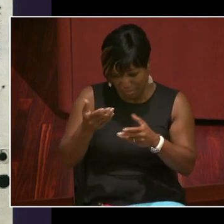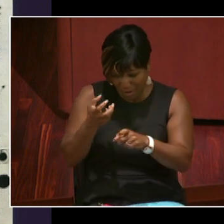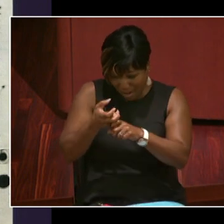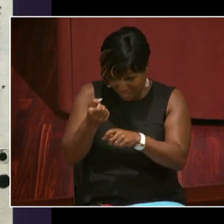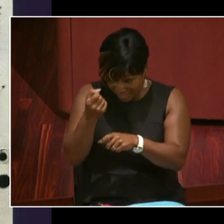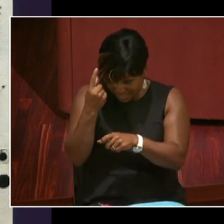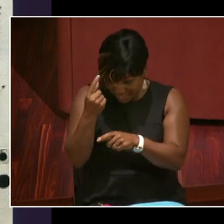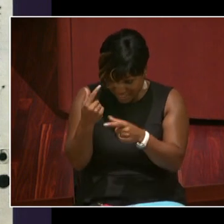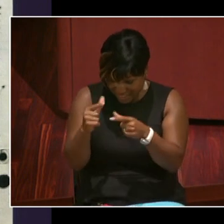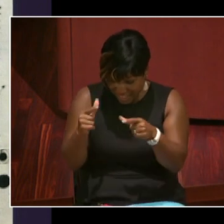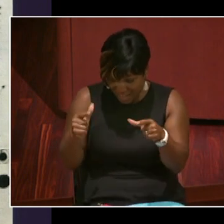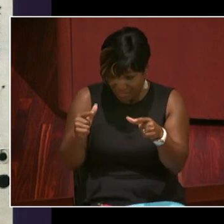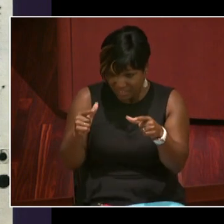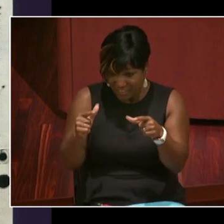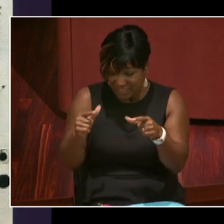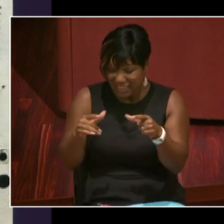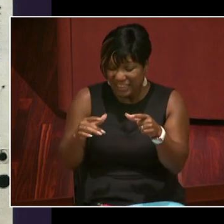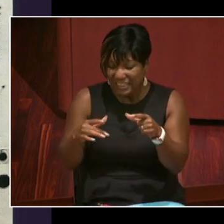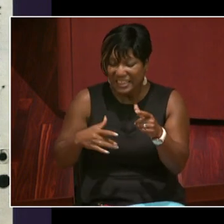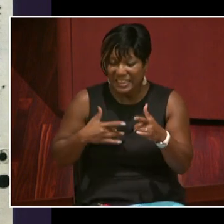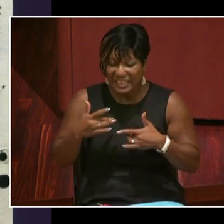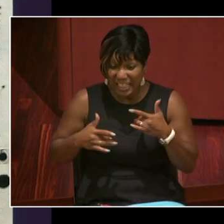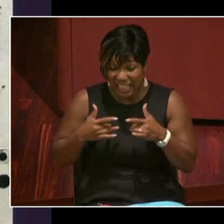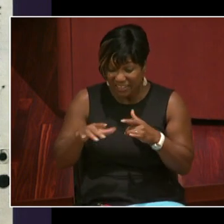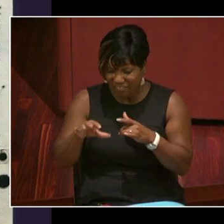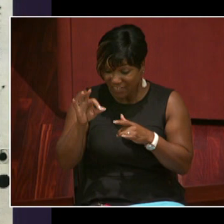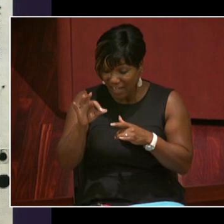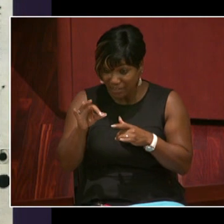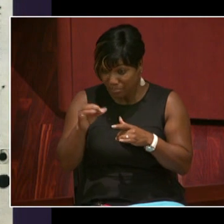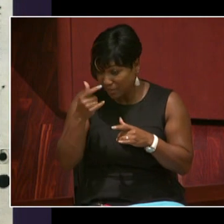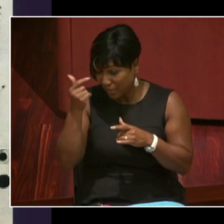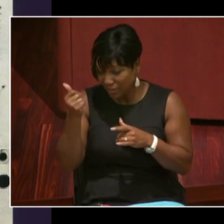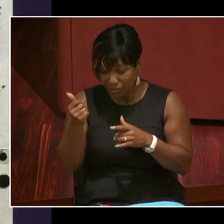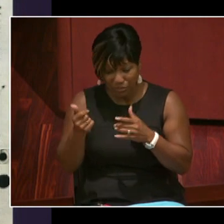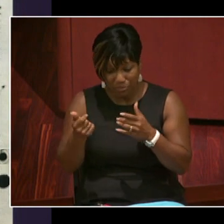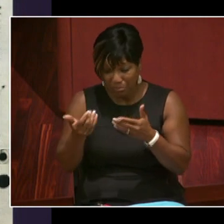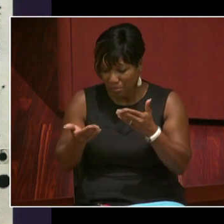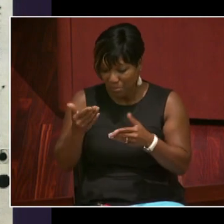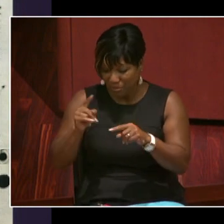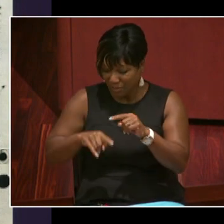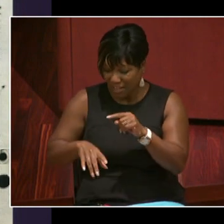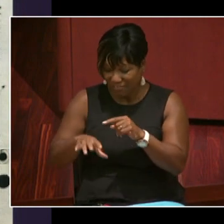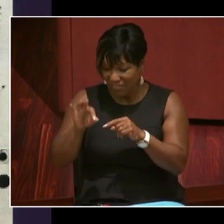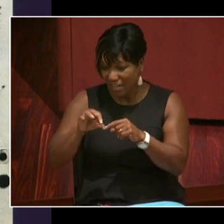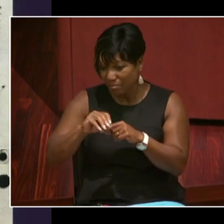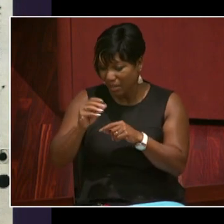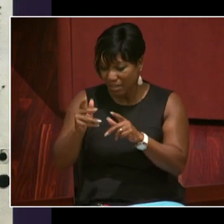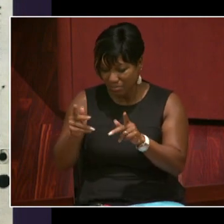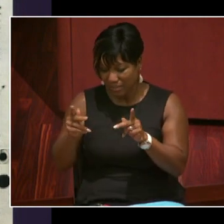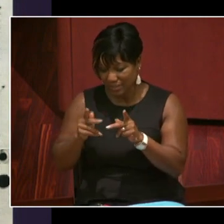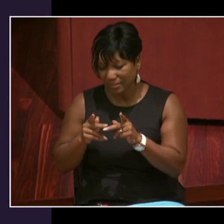it's exciting to have these show up because you may not be able to find them anywhere else.